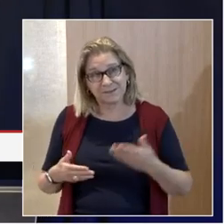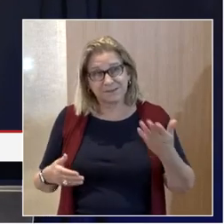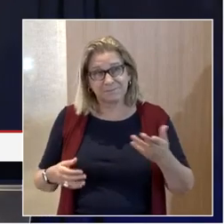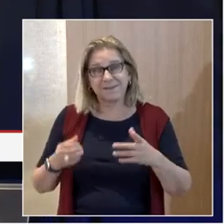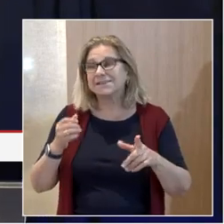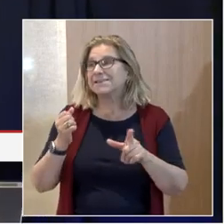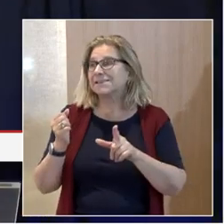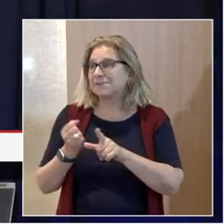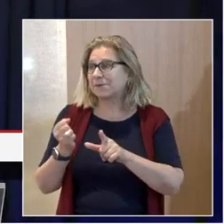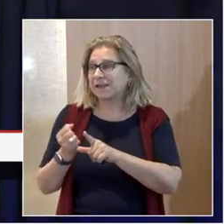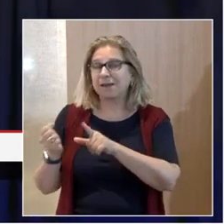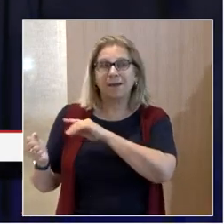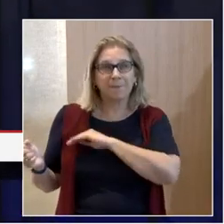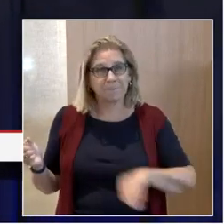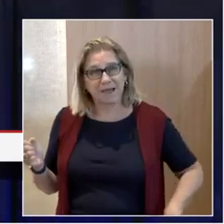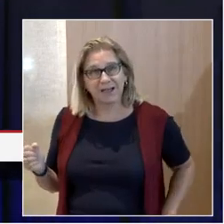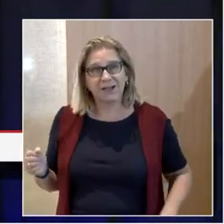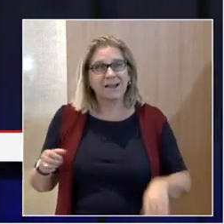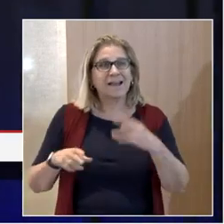Anderson.